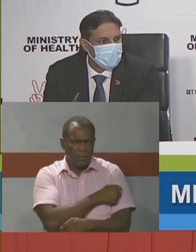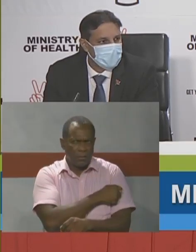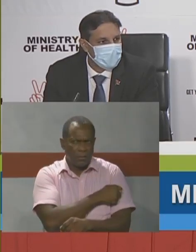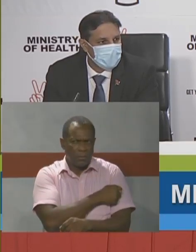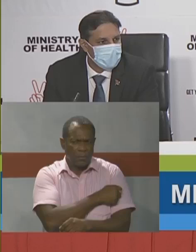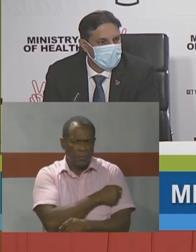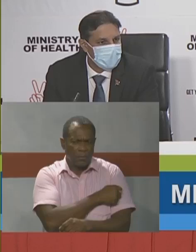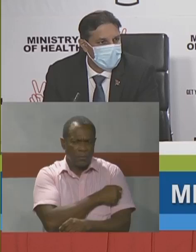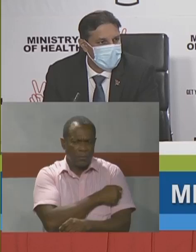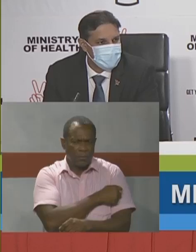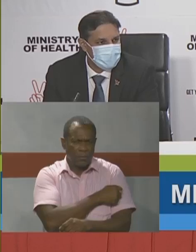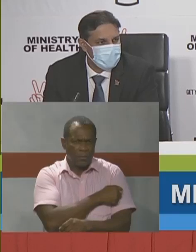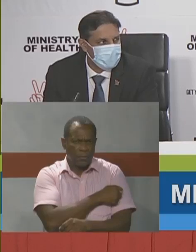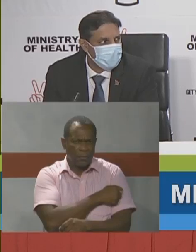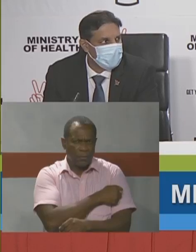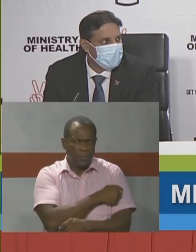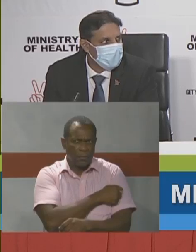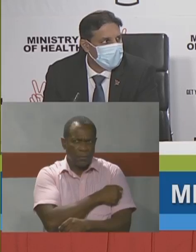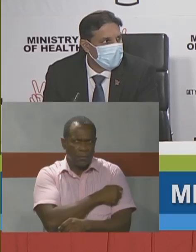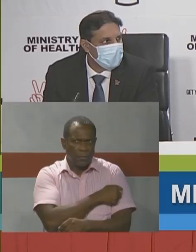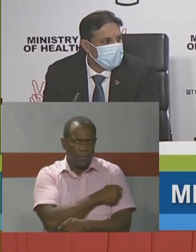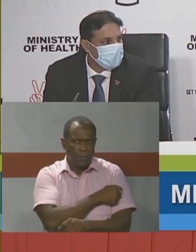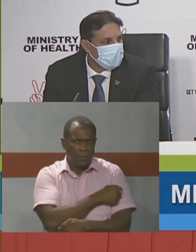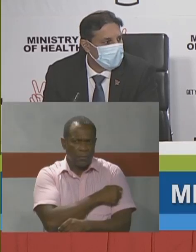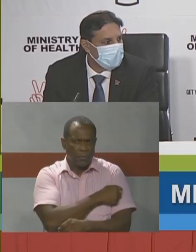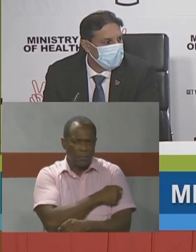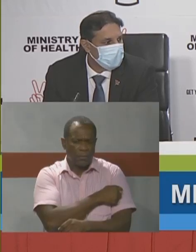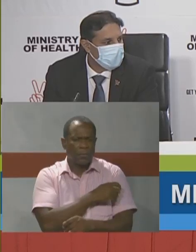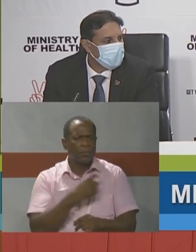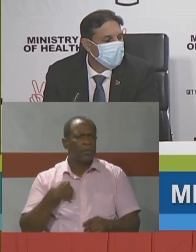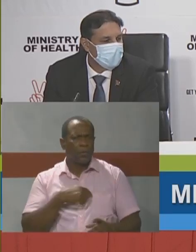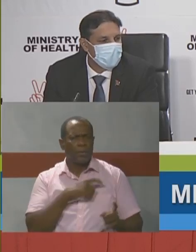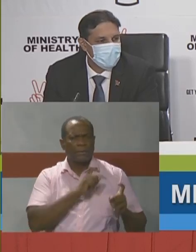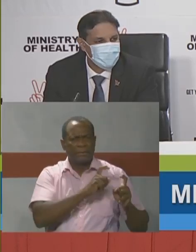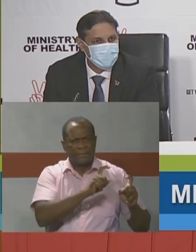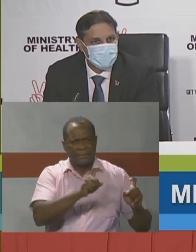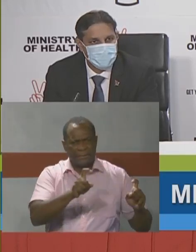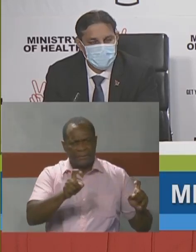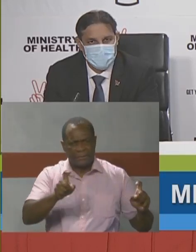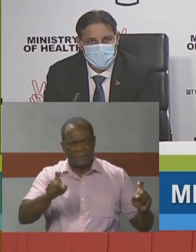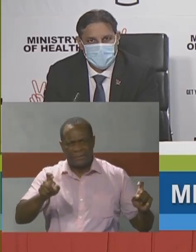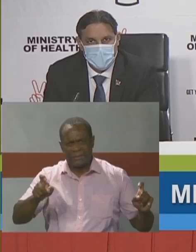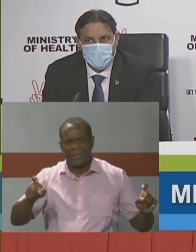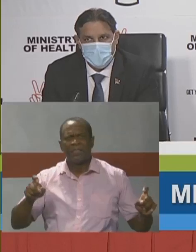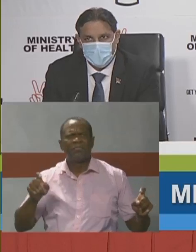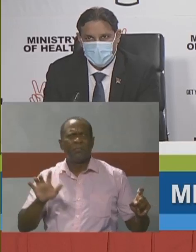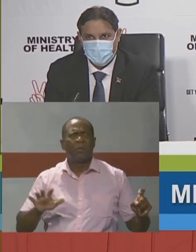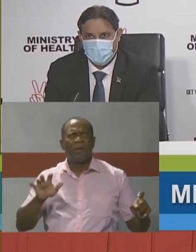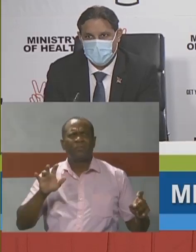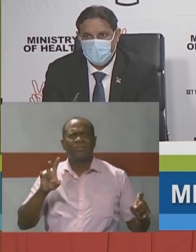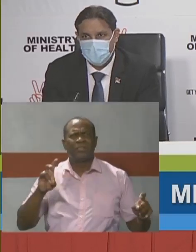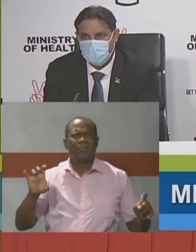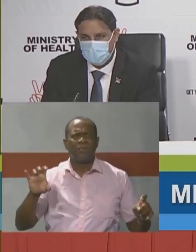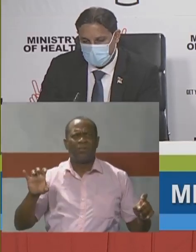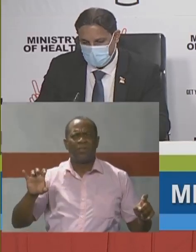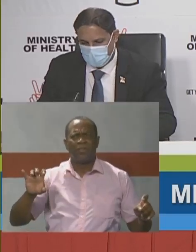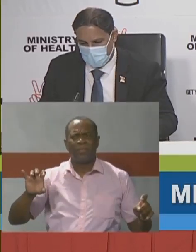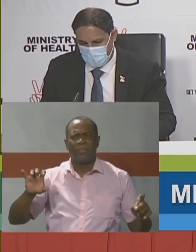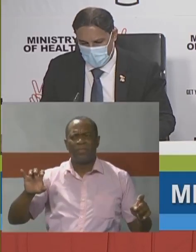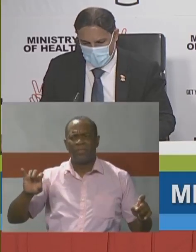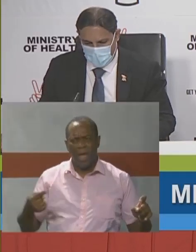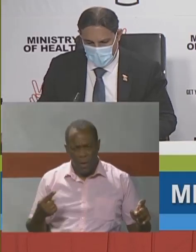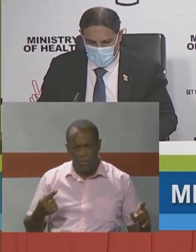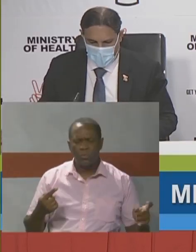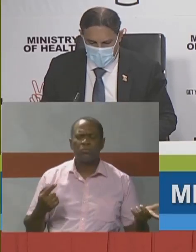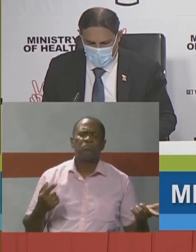been administered. I think there are over 700,000 people who have been fully vaccinated, and 130,000 who